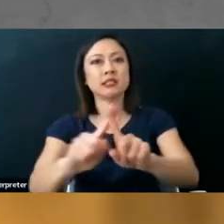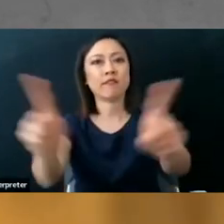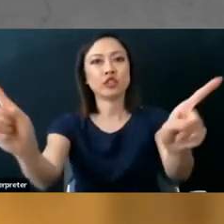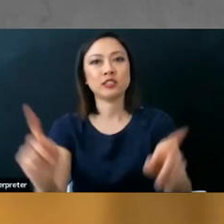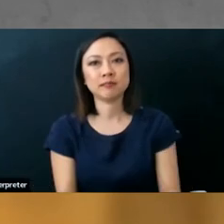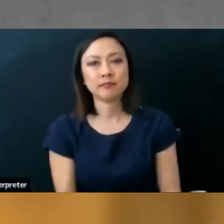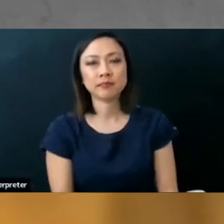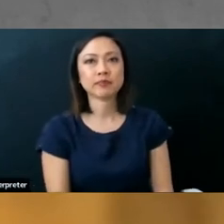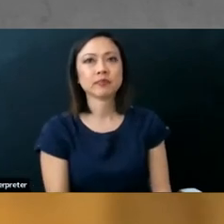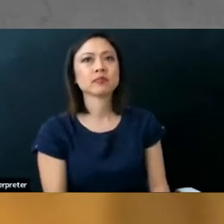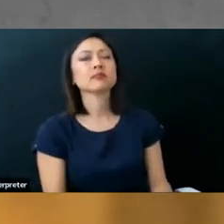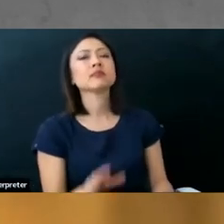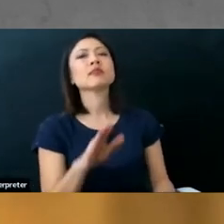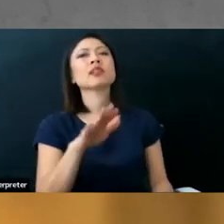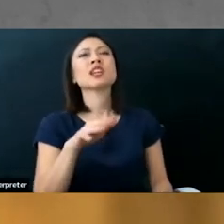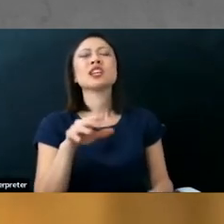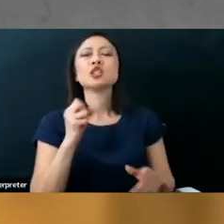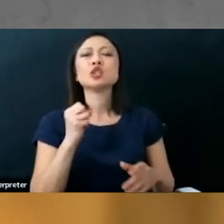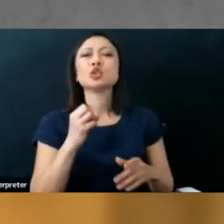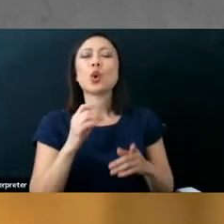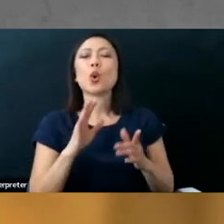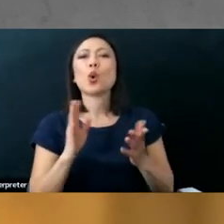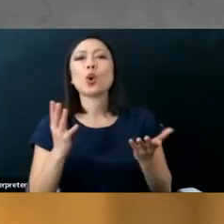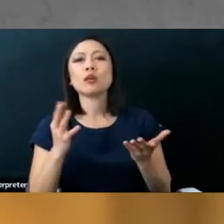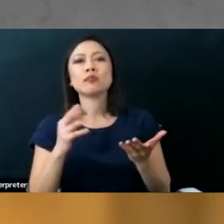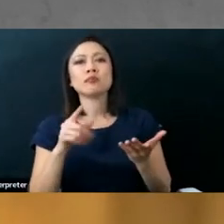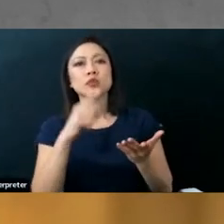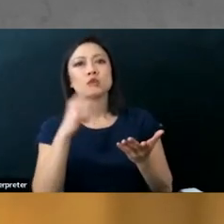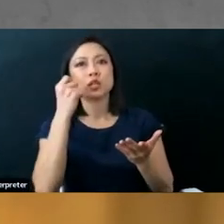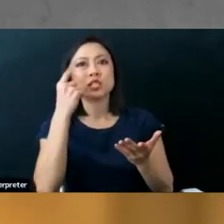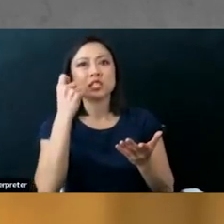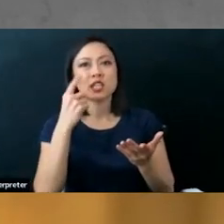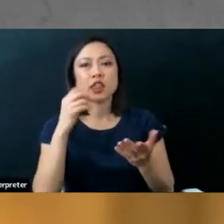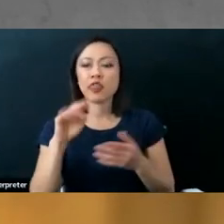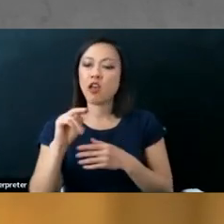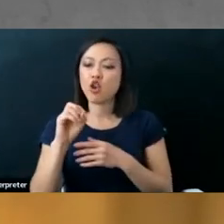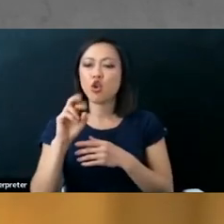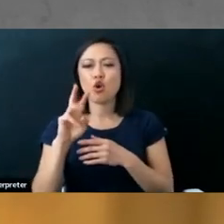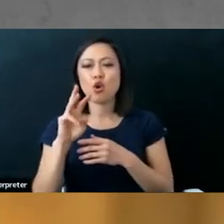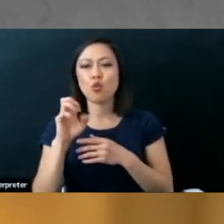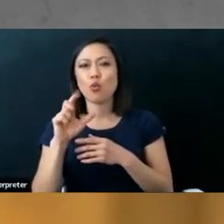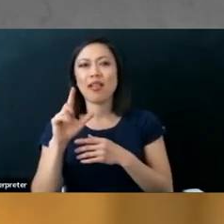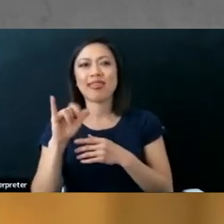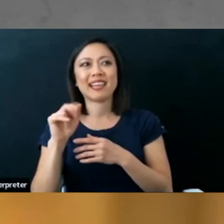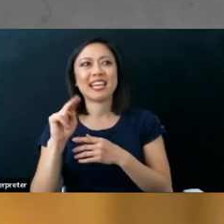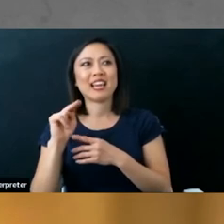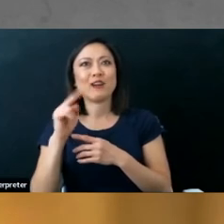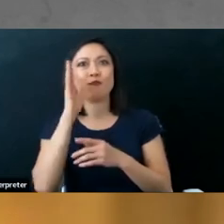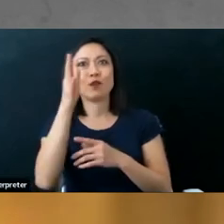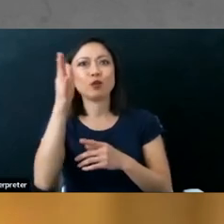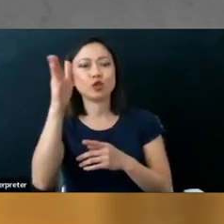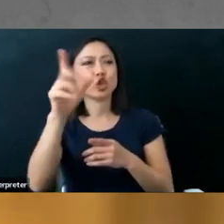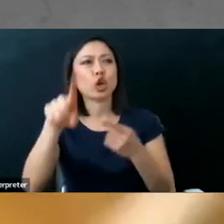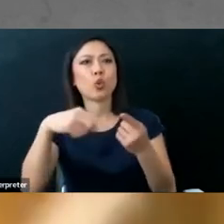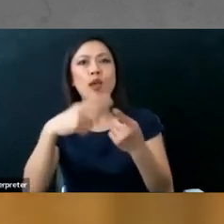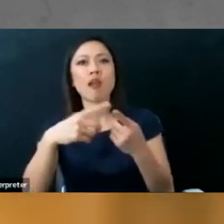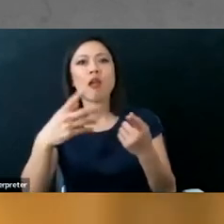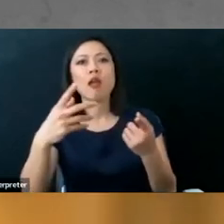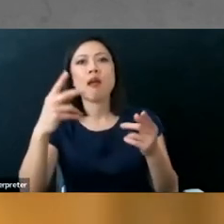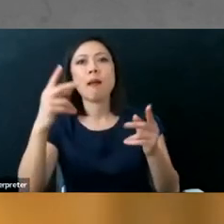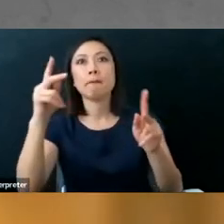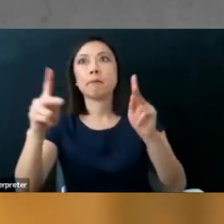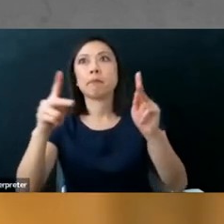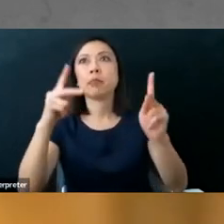not as you know, the Orwellian future or people being replaced by all